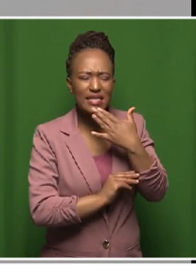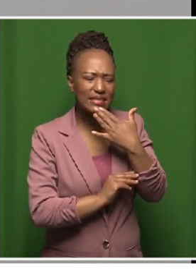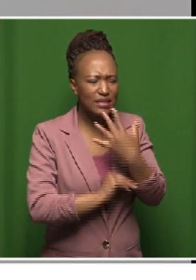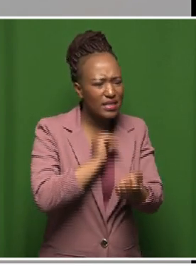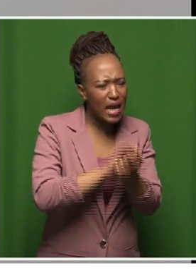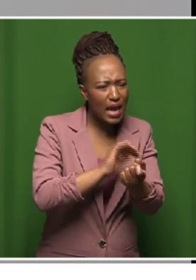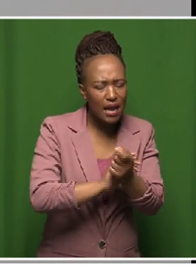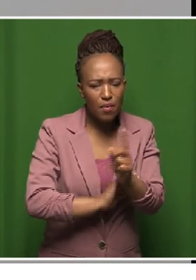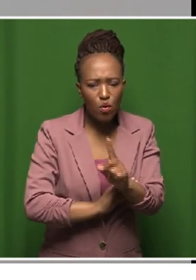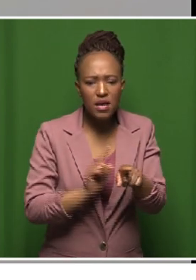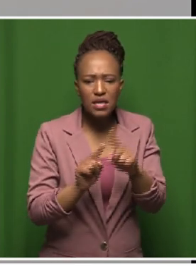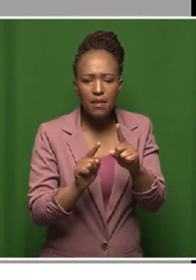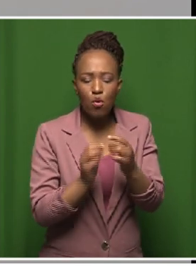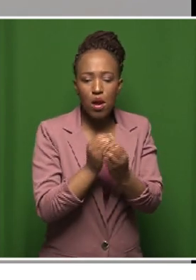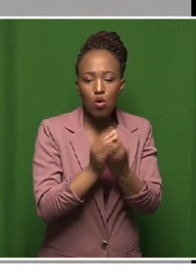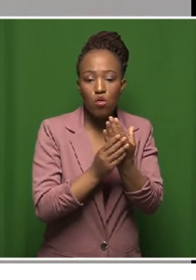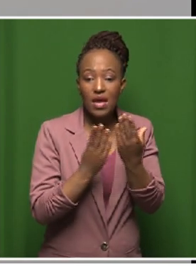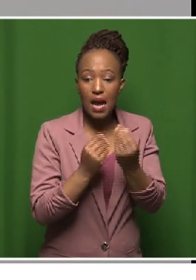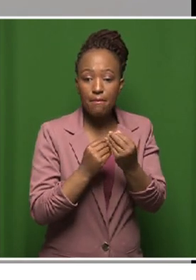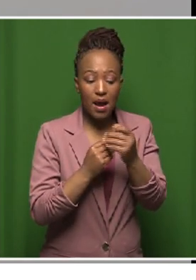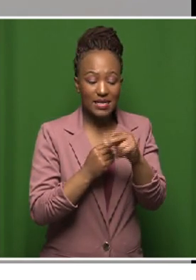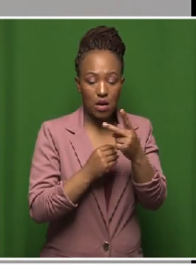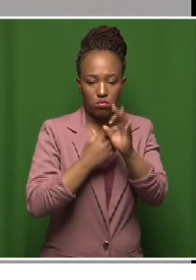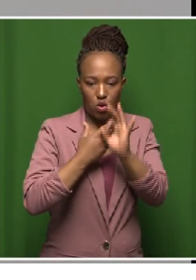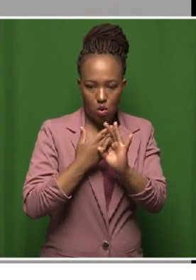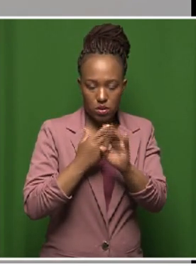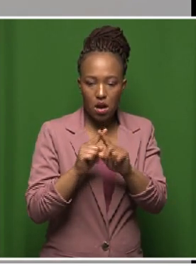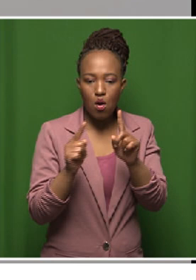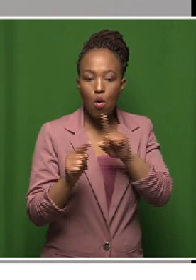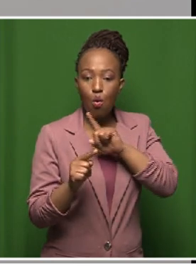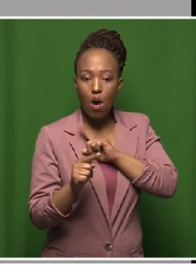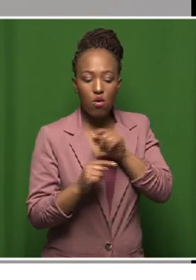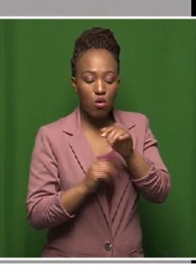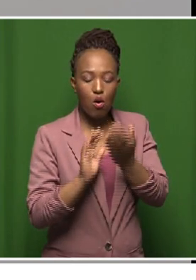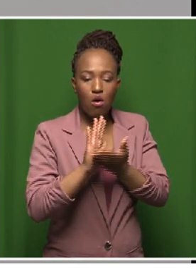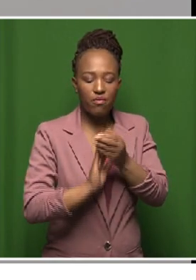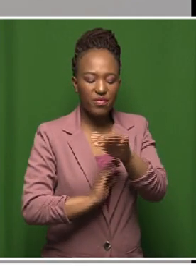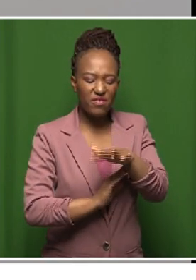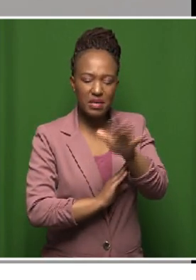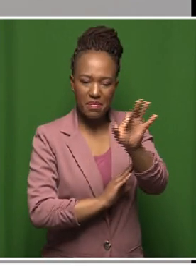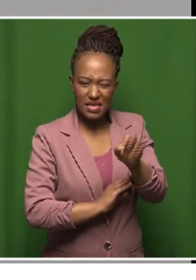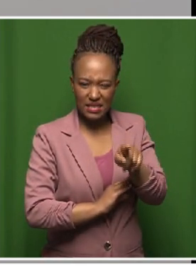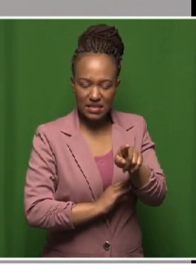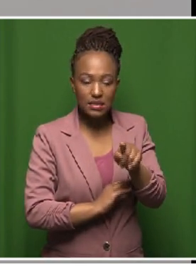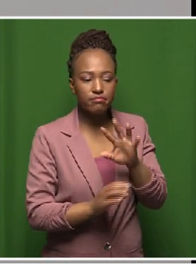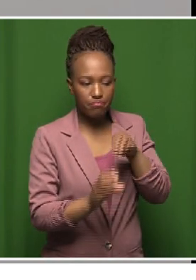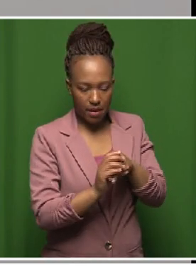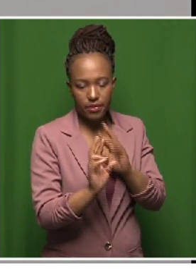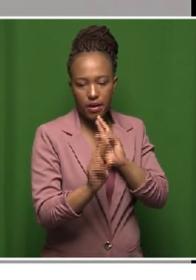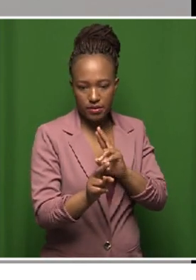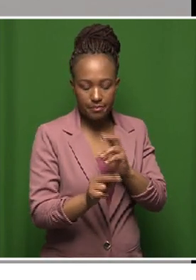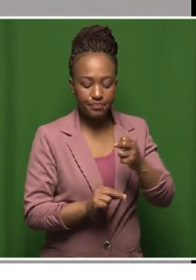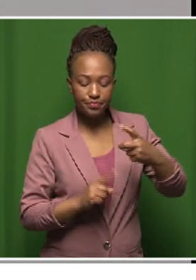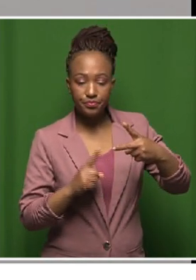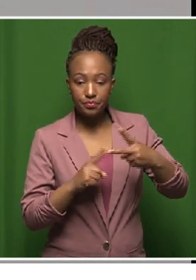with the economic growth numbers of the second quarter that came down by more than 50%. So I think that is part of the answer. A second very